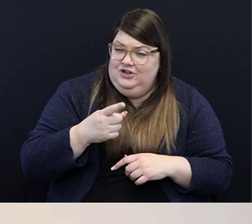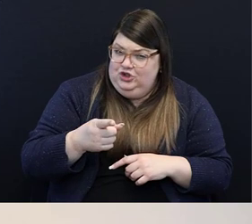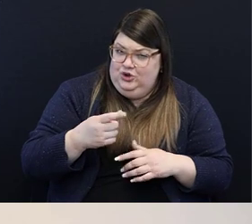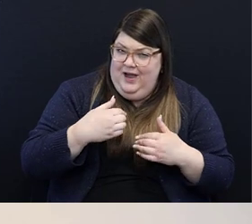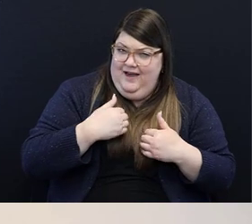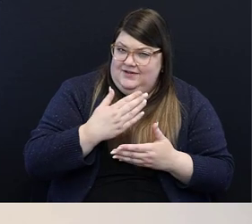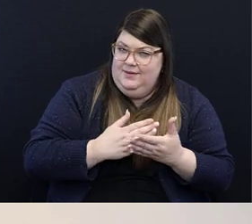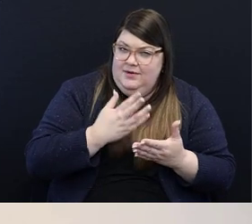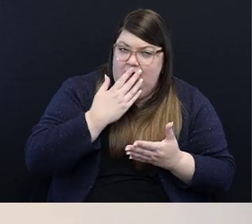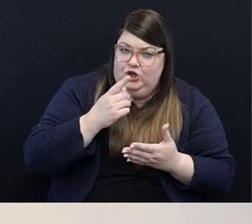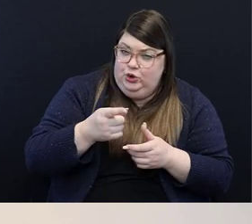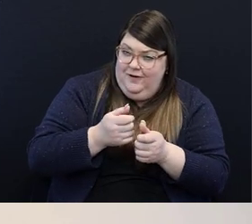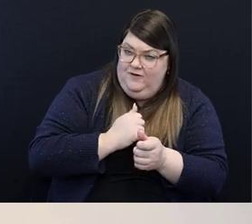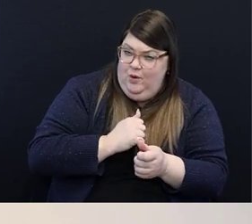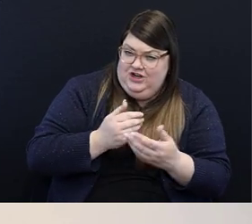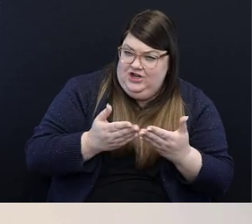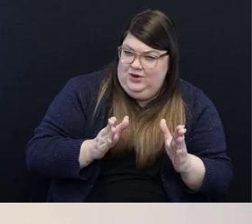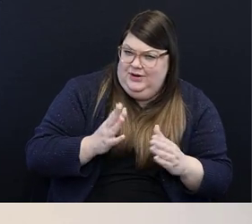why?